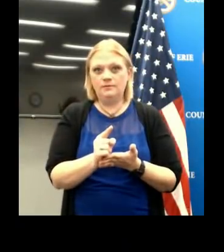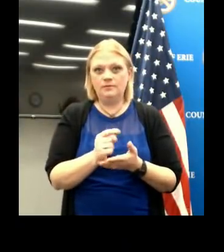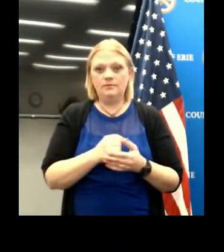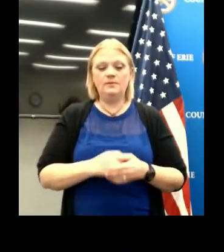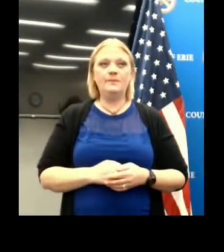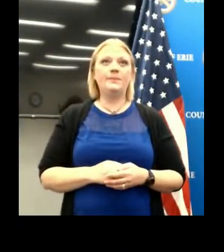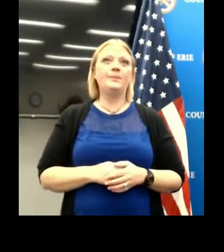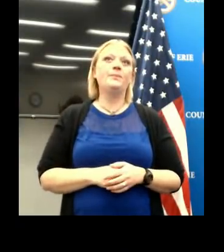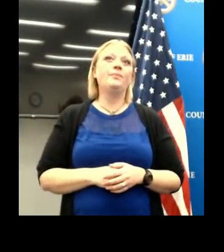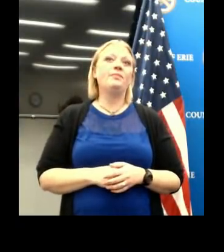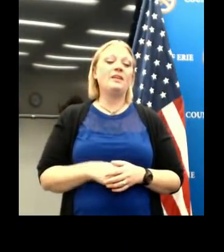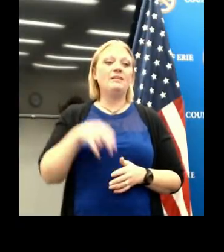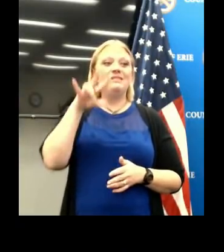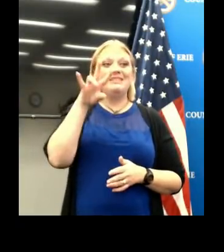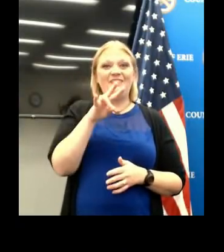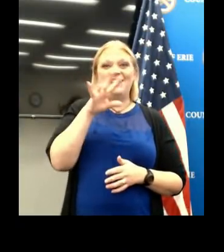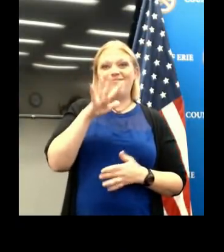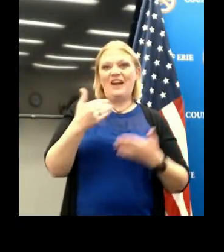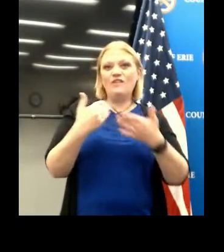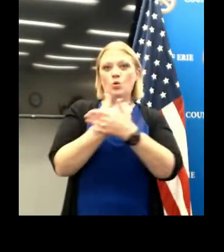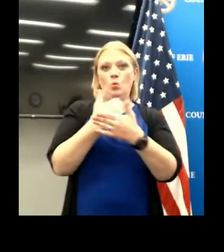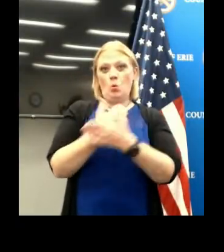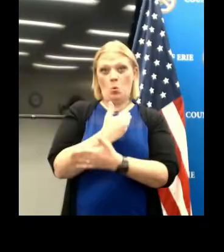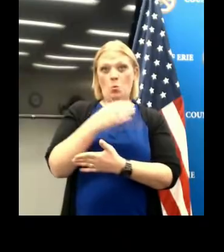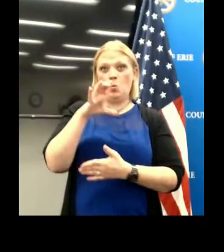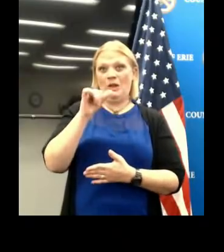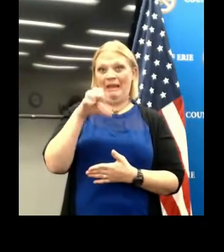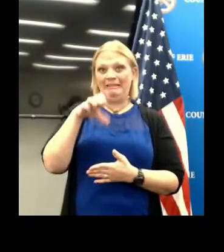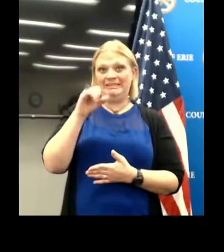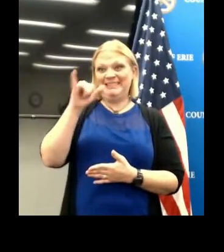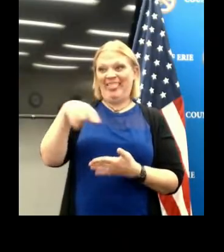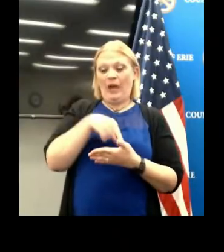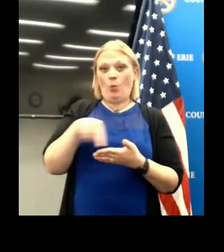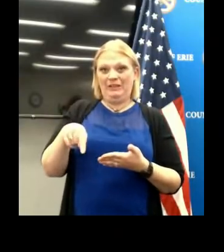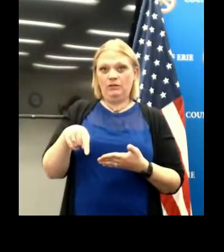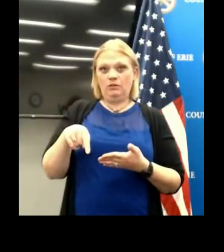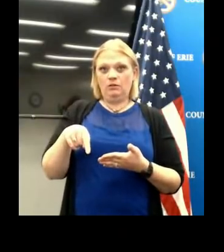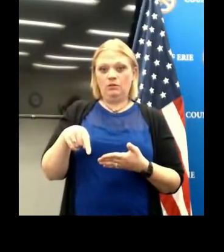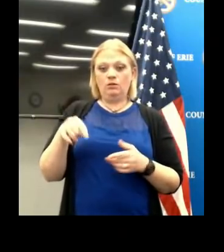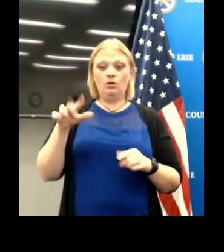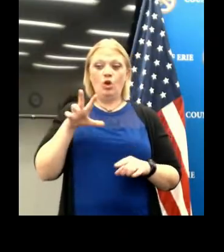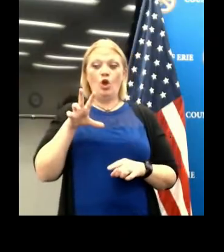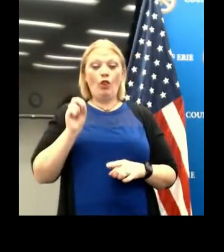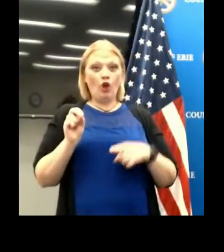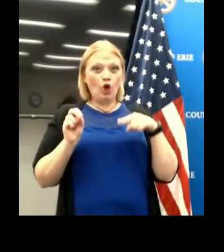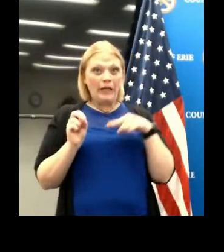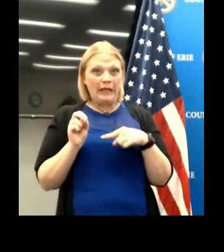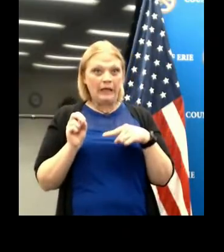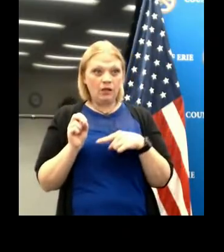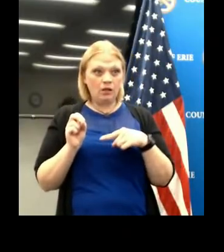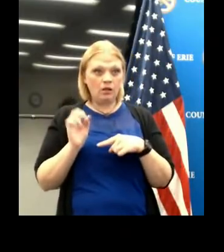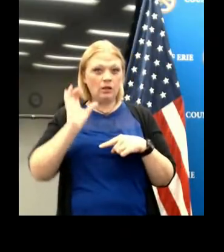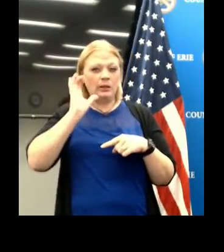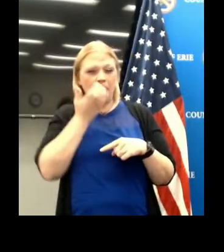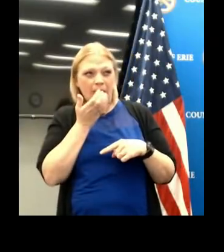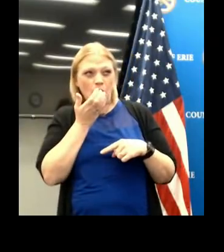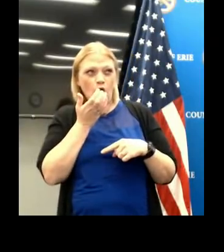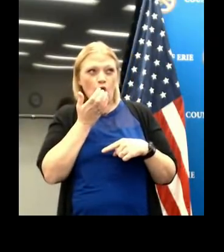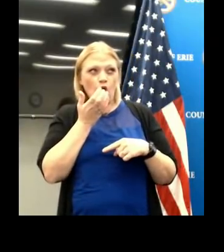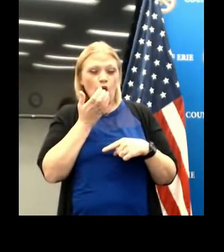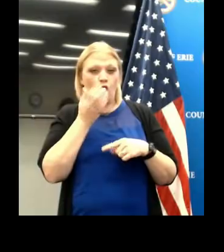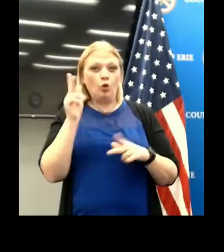were 75 new cases that week, of which we know 30 appear to be individuals who